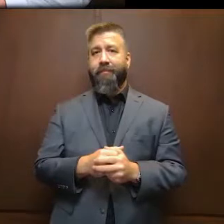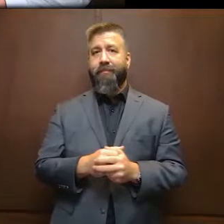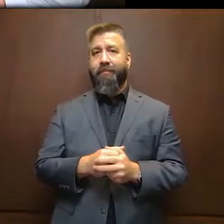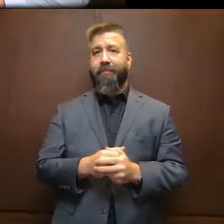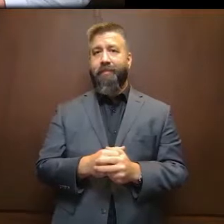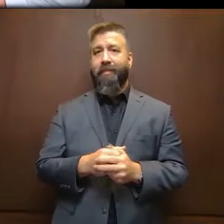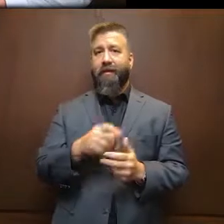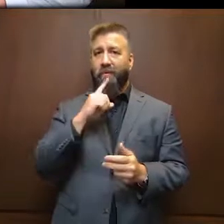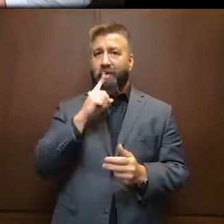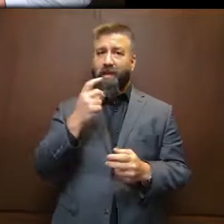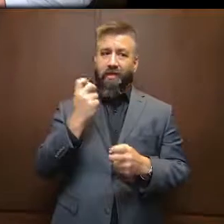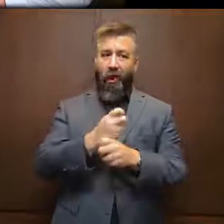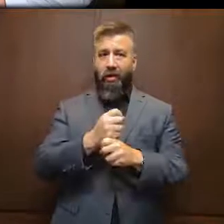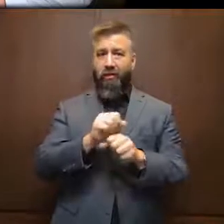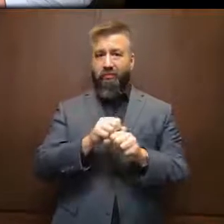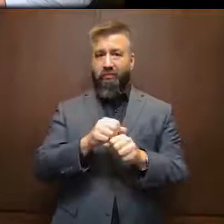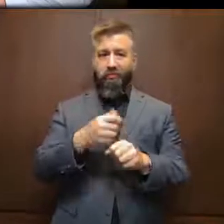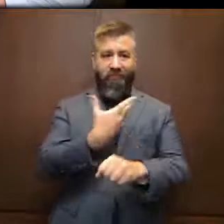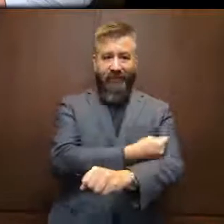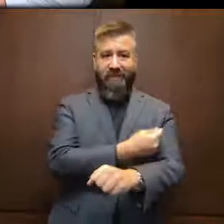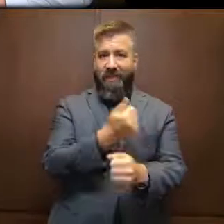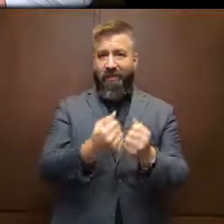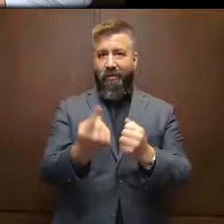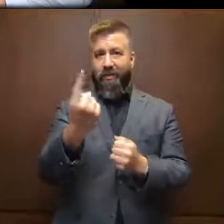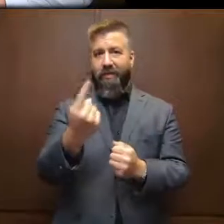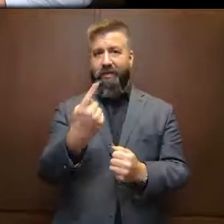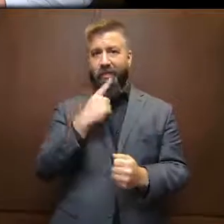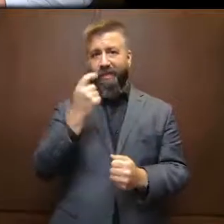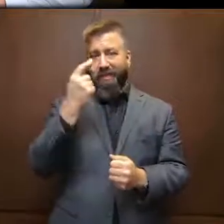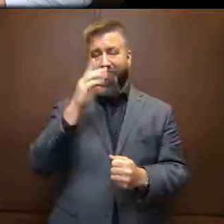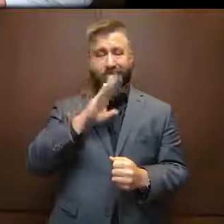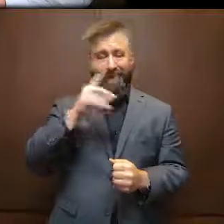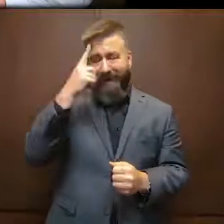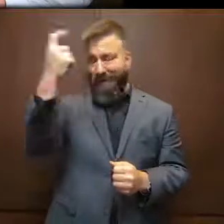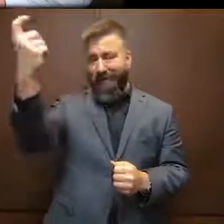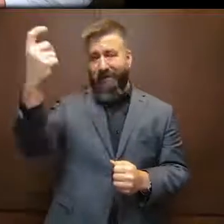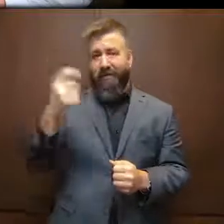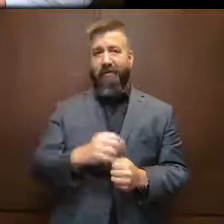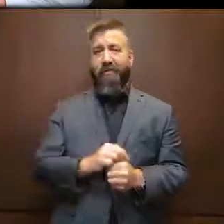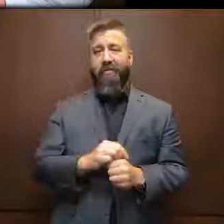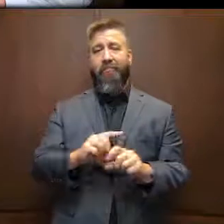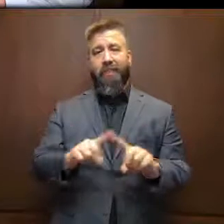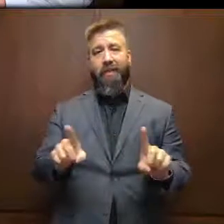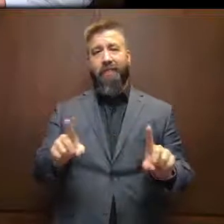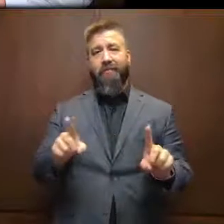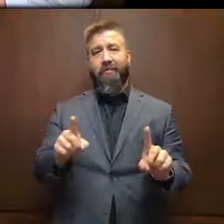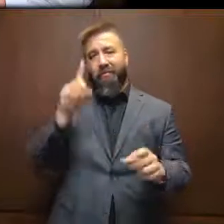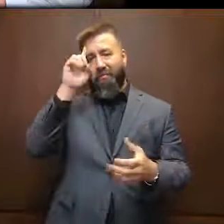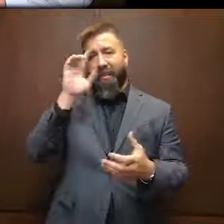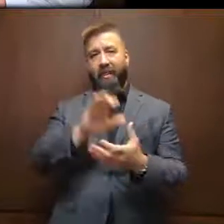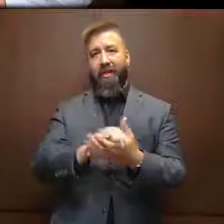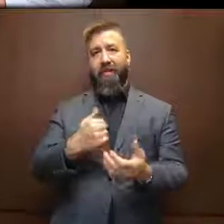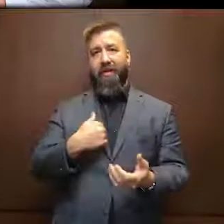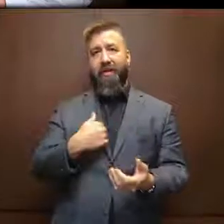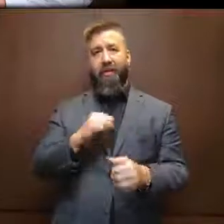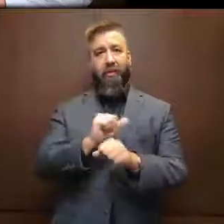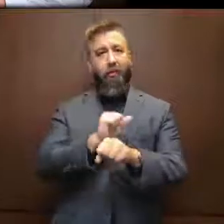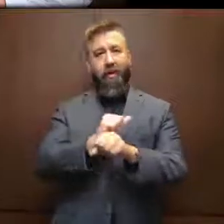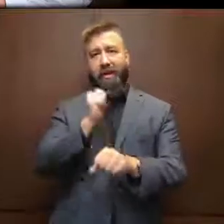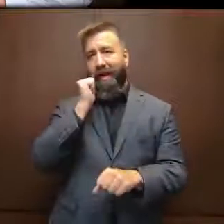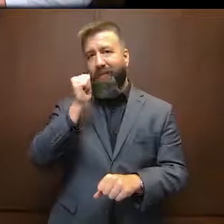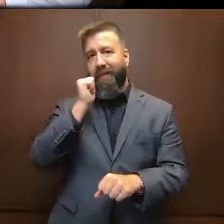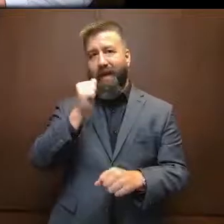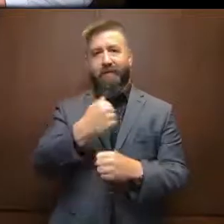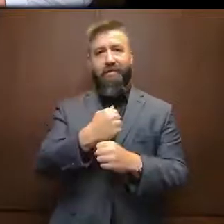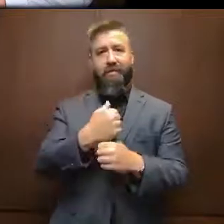Logistically, it's a nightmare, as we all know, and we know it's a nightmare for you, Team St. Clair, but believe me, we're working daily to